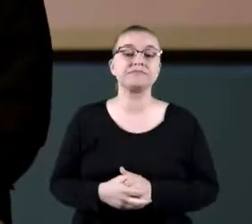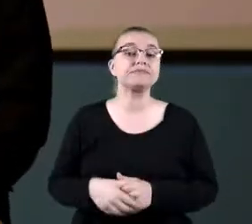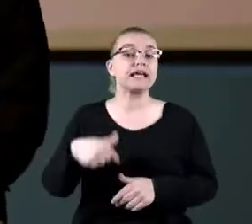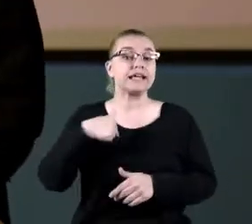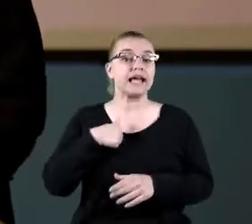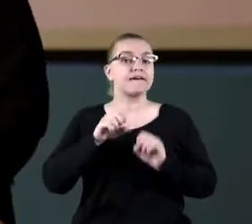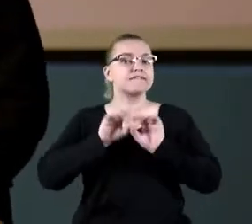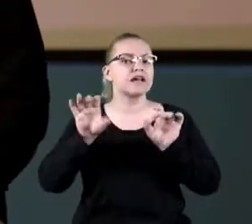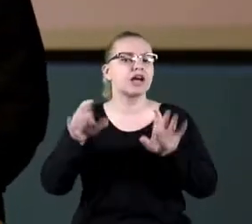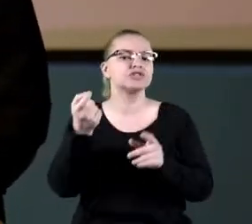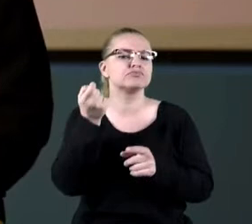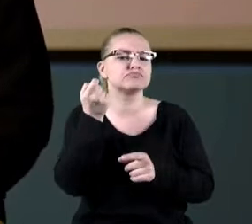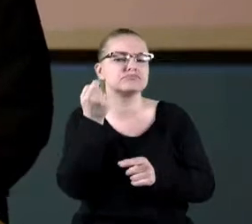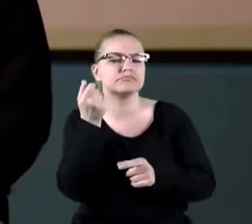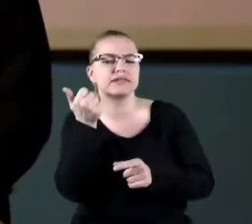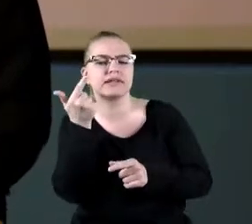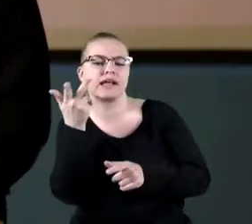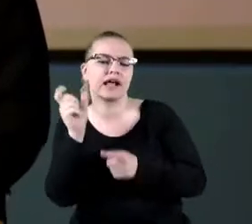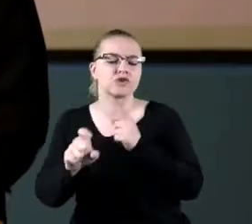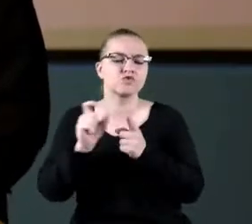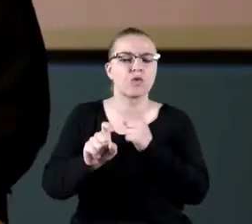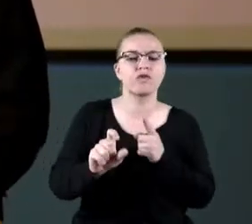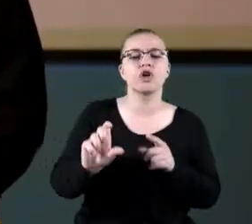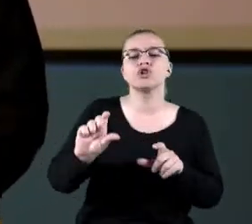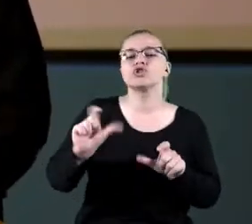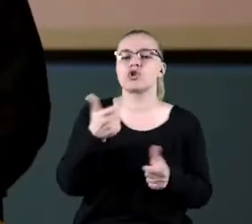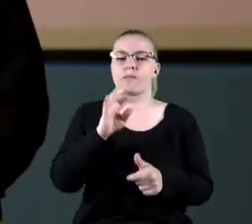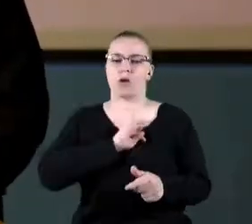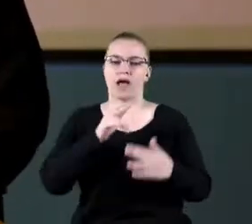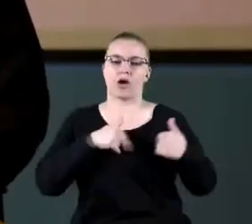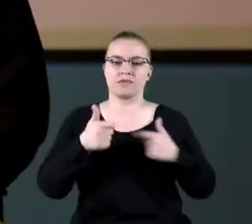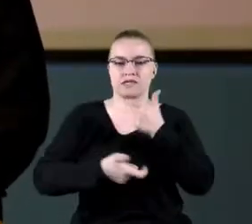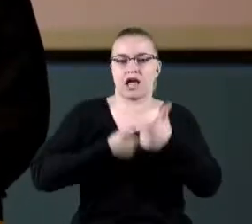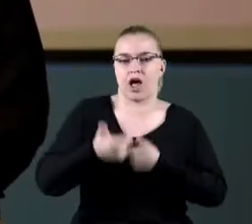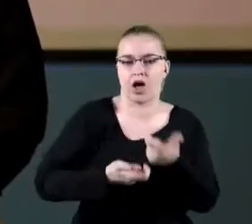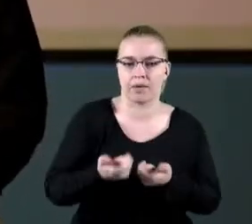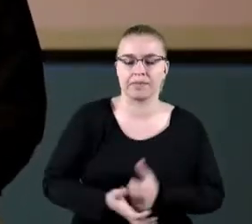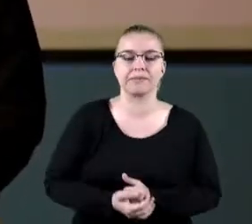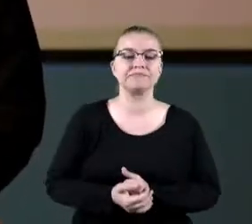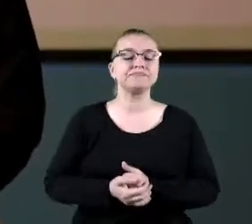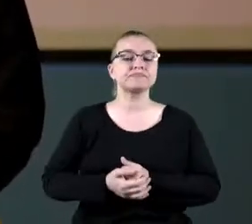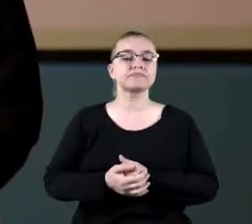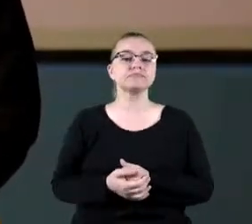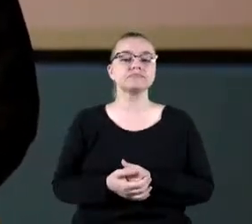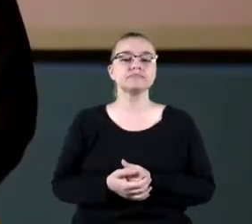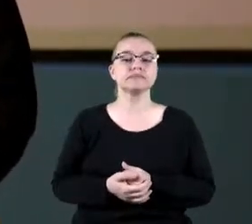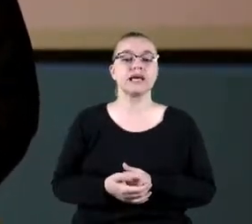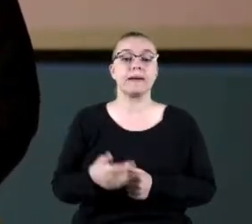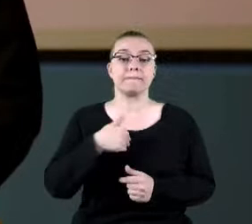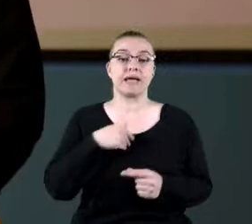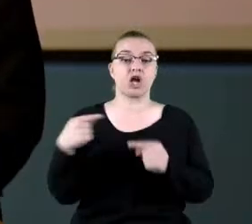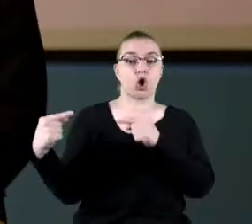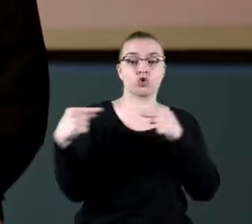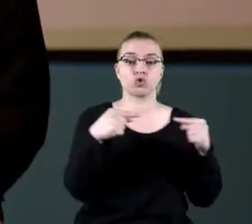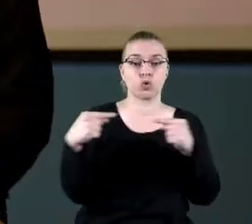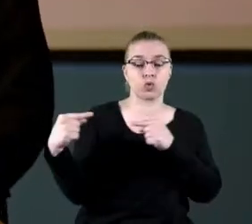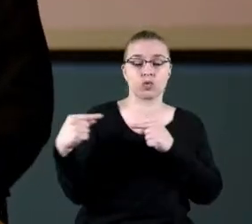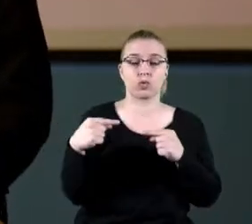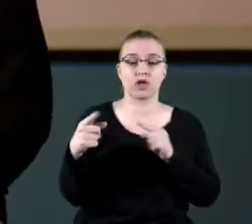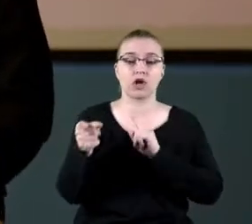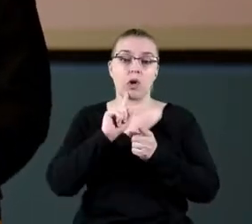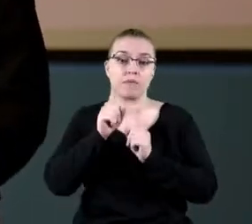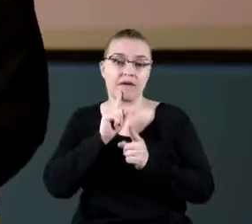what the committee is doing. As an institutional consultative body for the Commission, the European Parliament and the